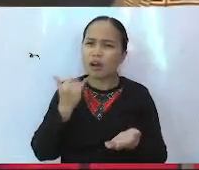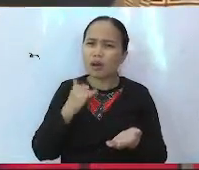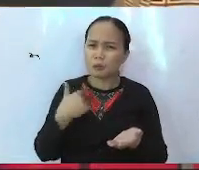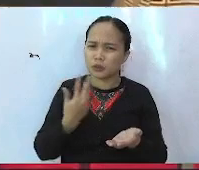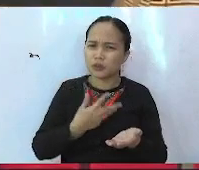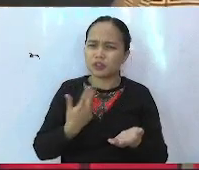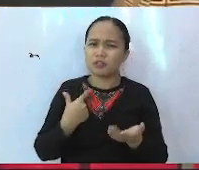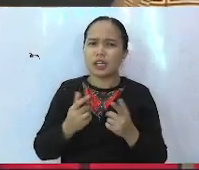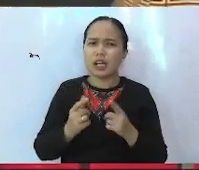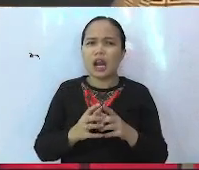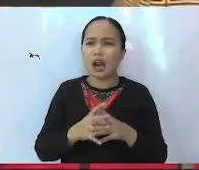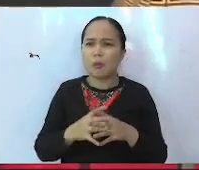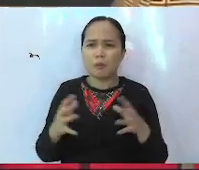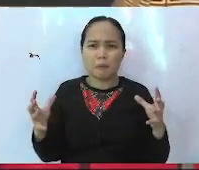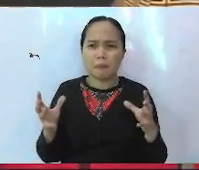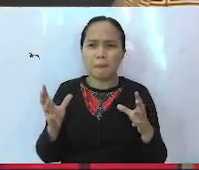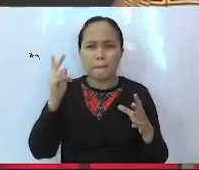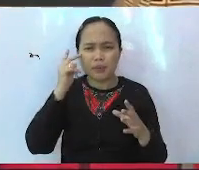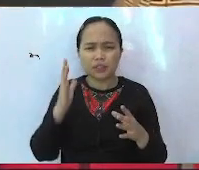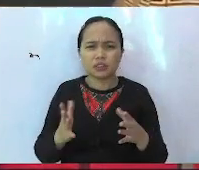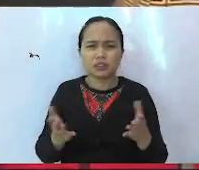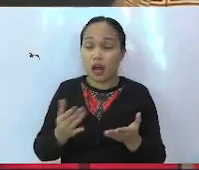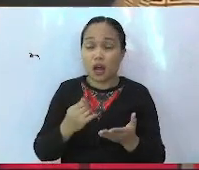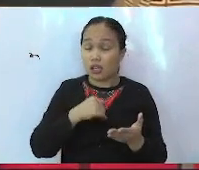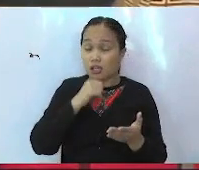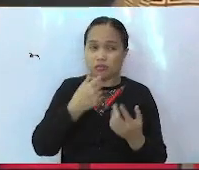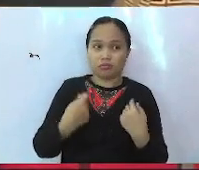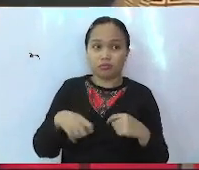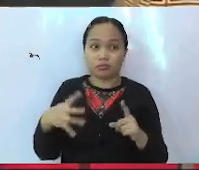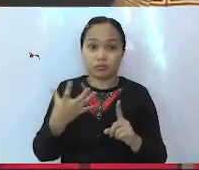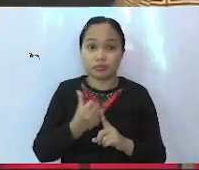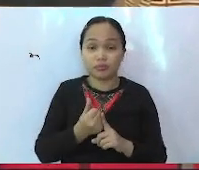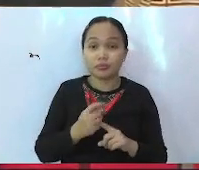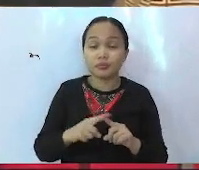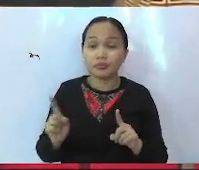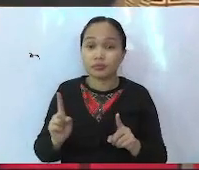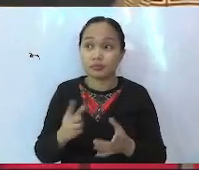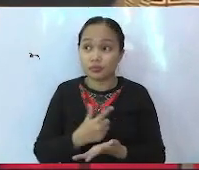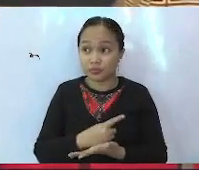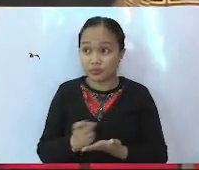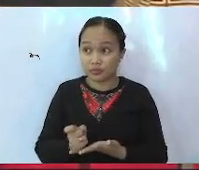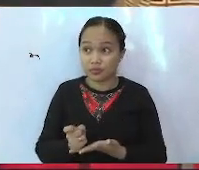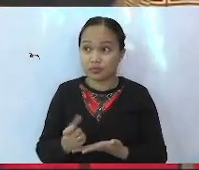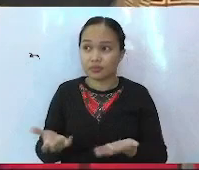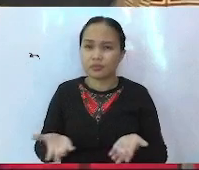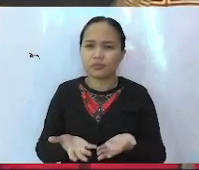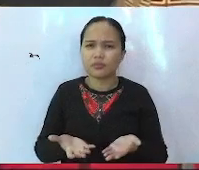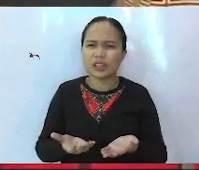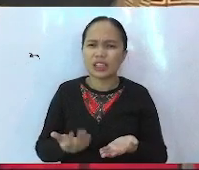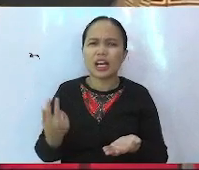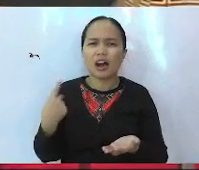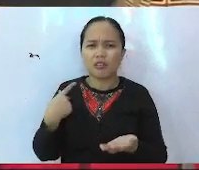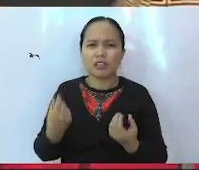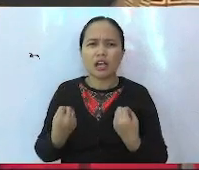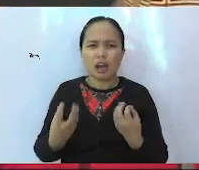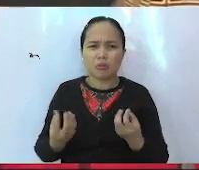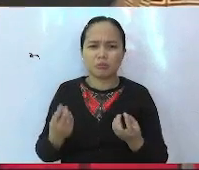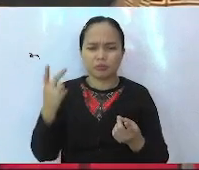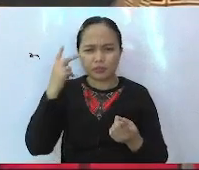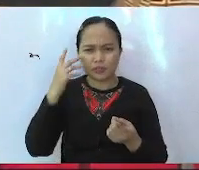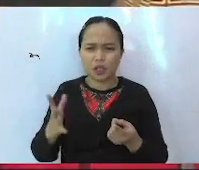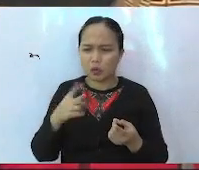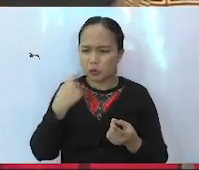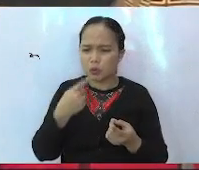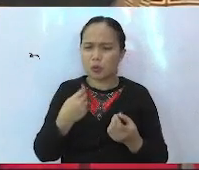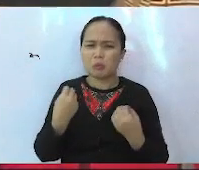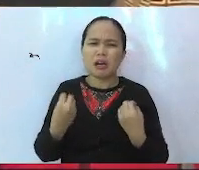of pastors as well that are, I'm not trying to attack them, but this is the truth. No, just speak it, brother. There are a lot of pastors that are also